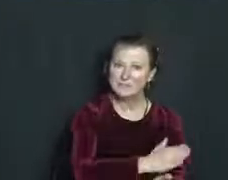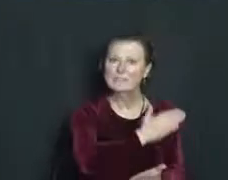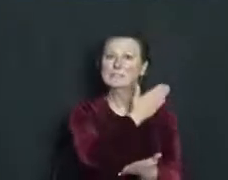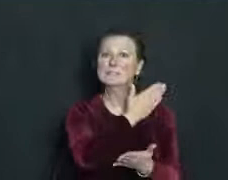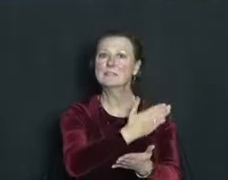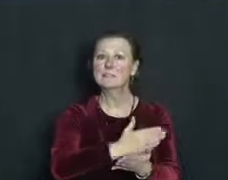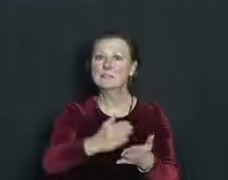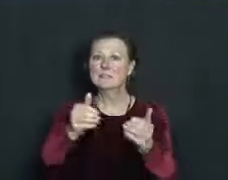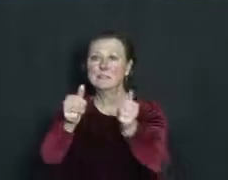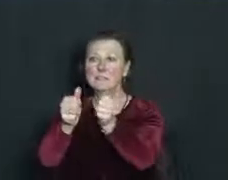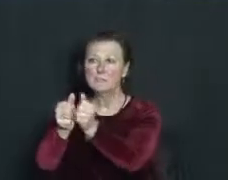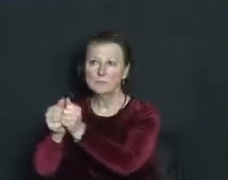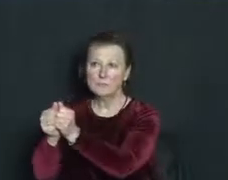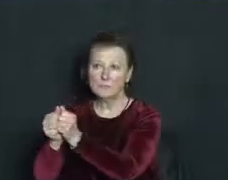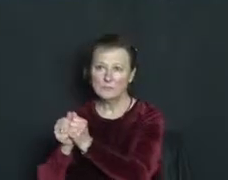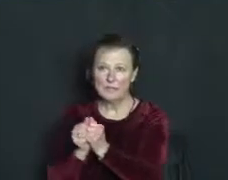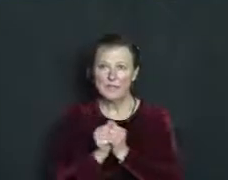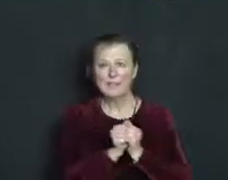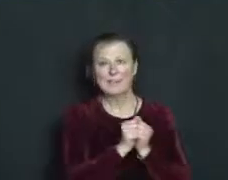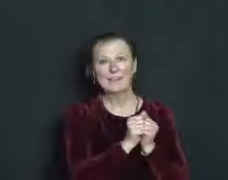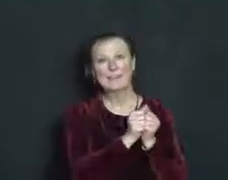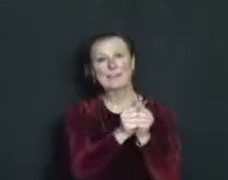all sing